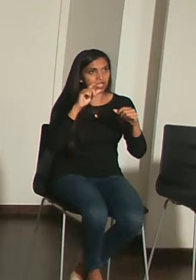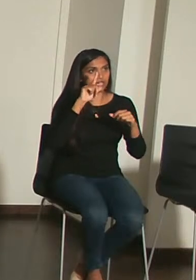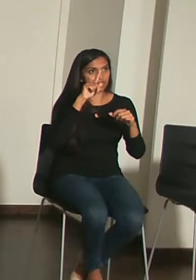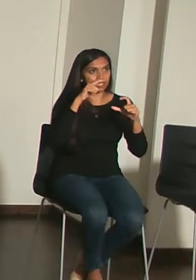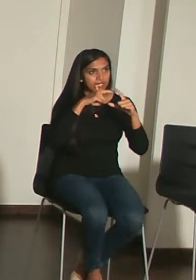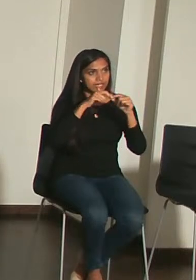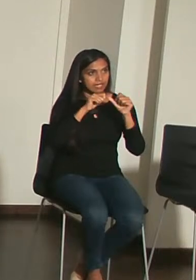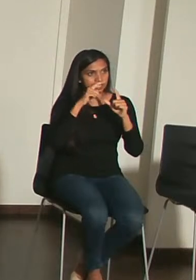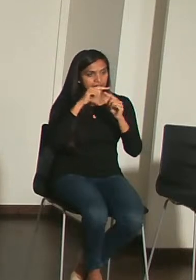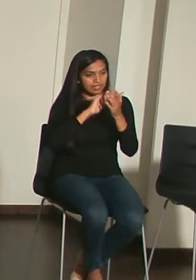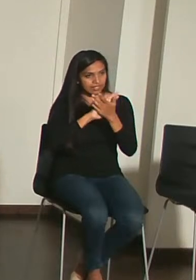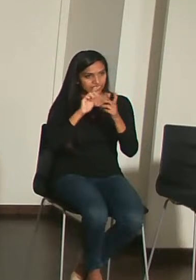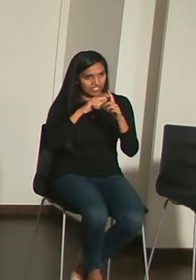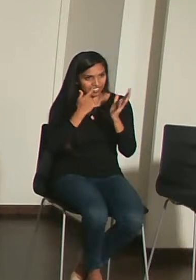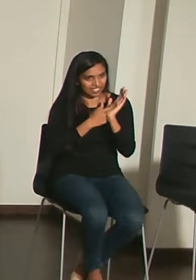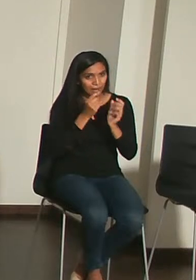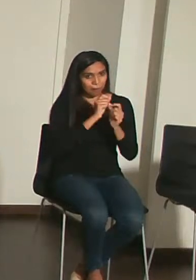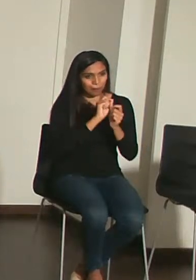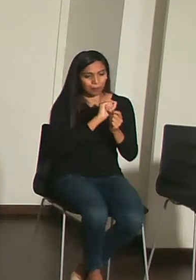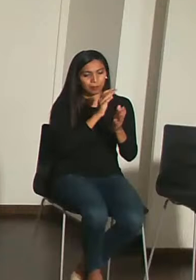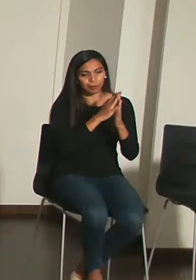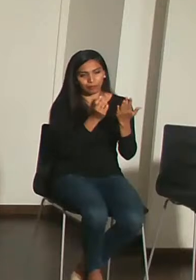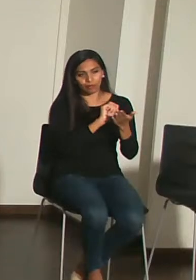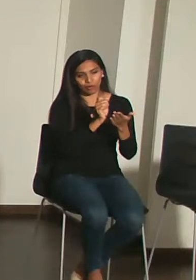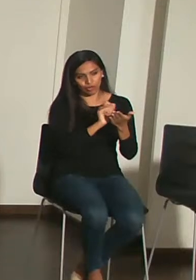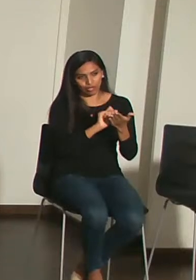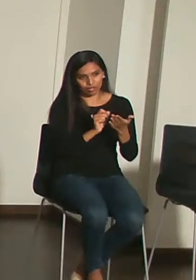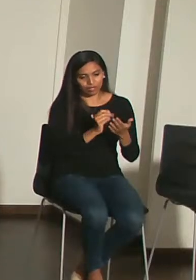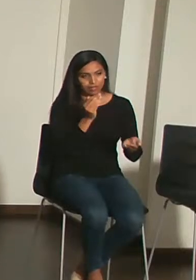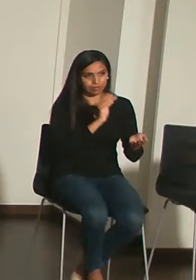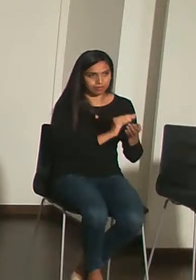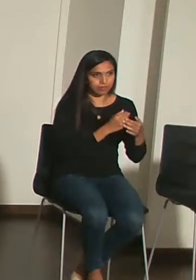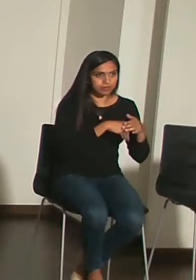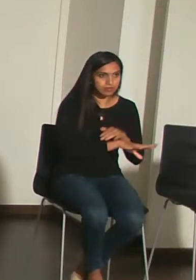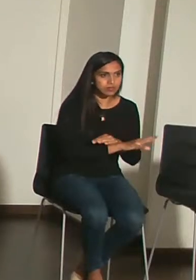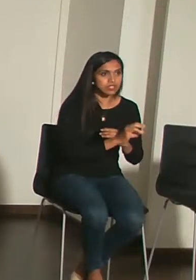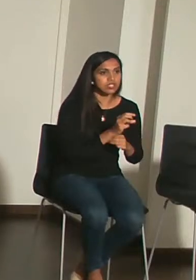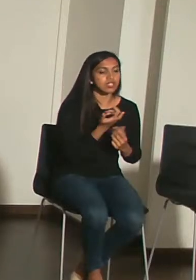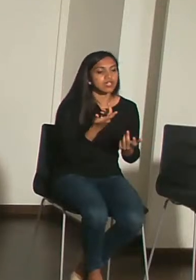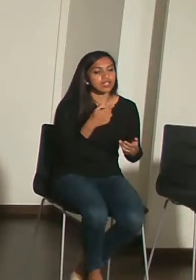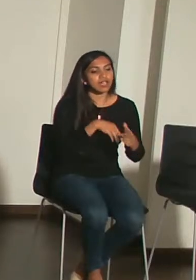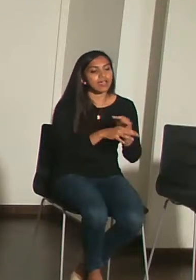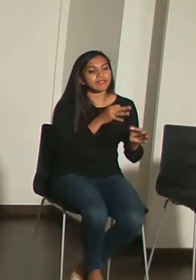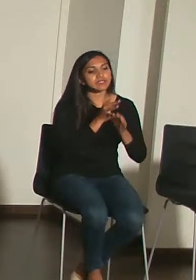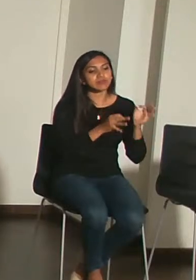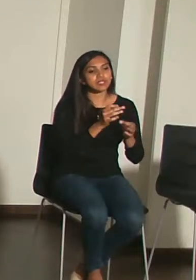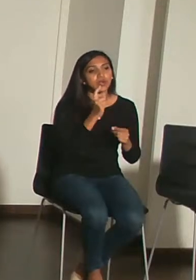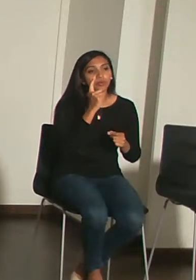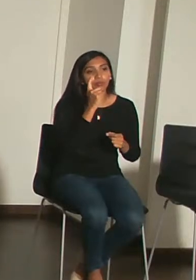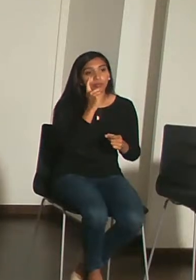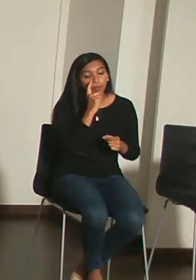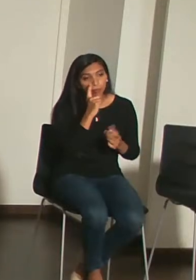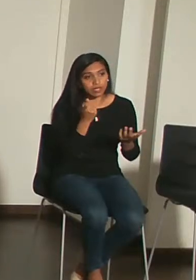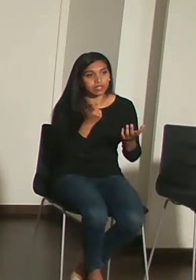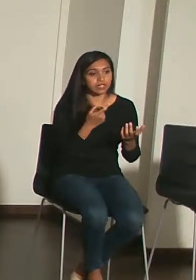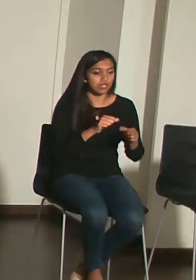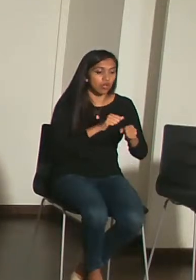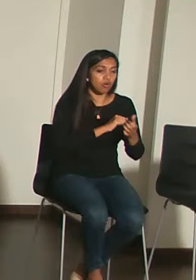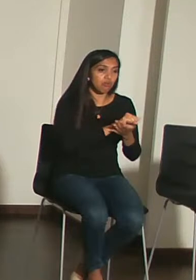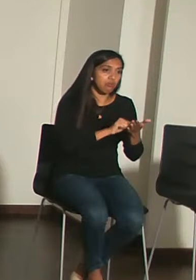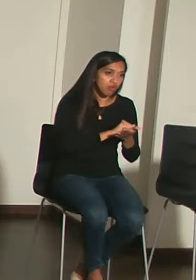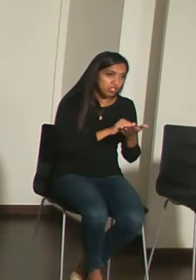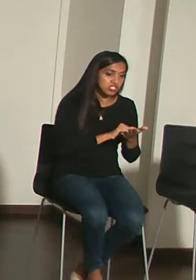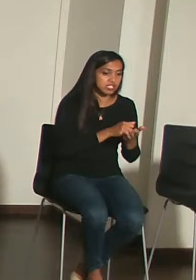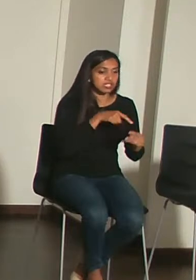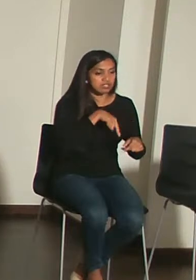was largely about erasing traces of labor. They went about domestic work, cleaning floors, doing washing, etc. Because